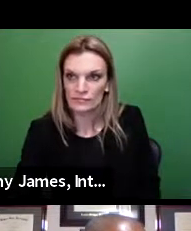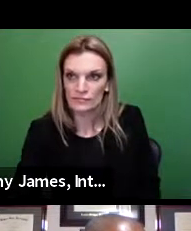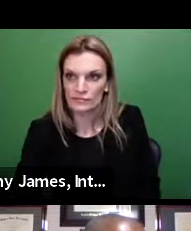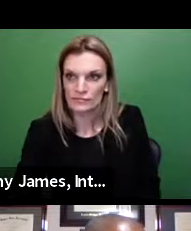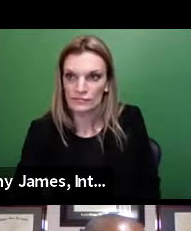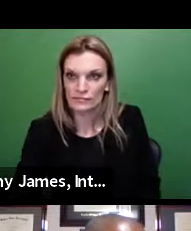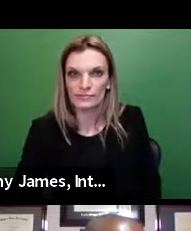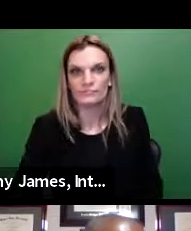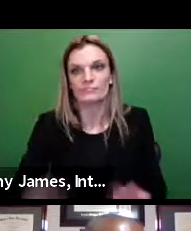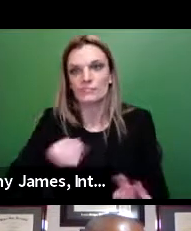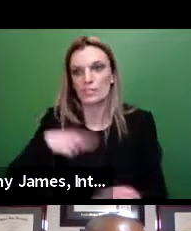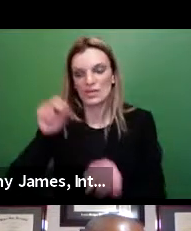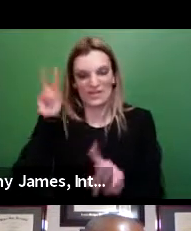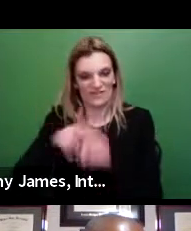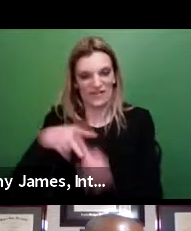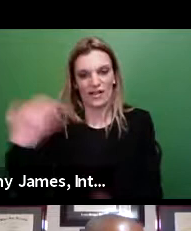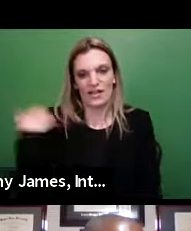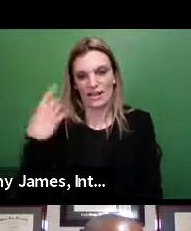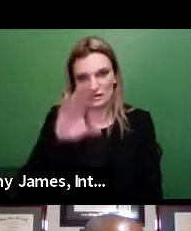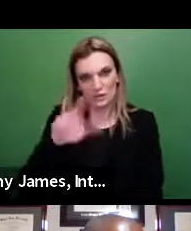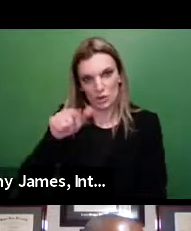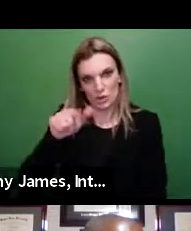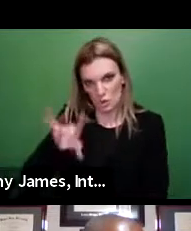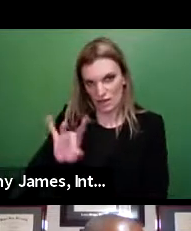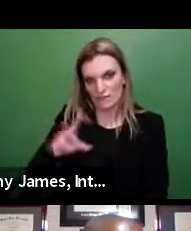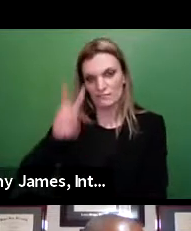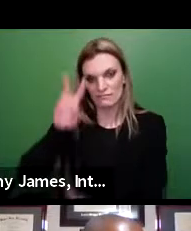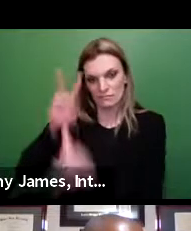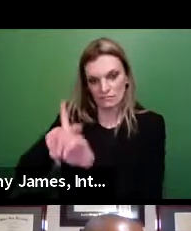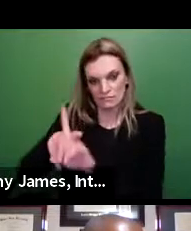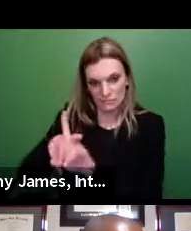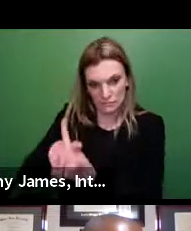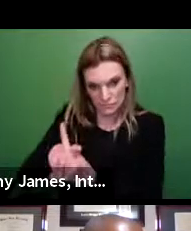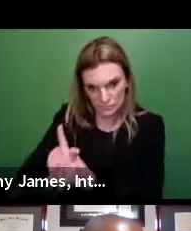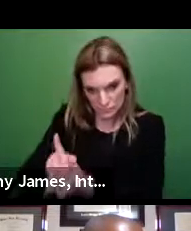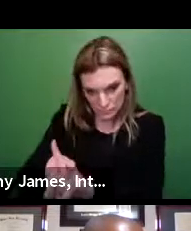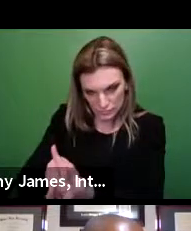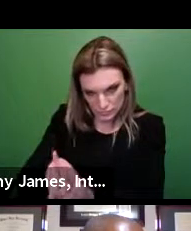on December the 28th an amicus brief